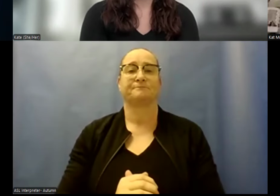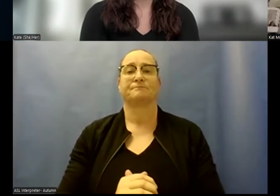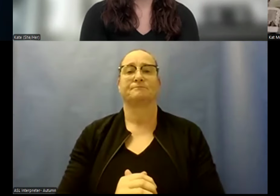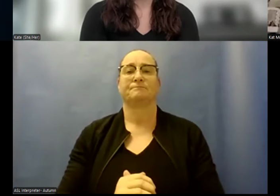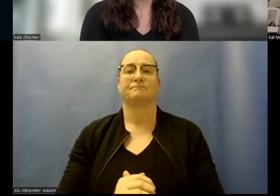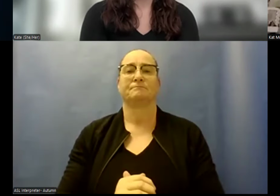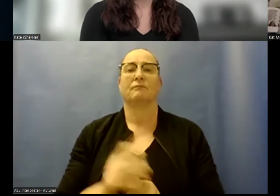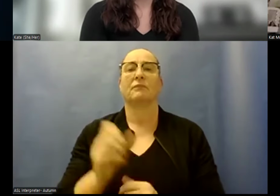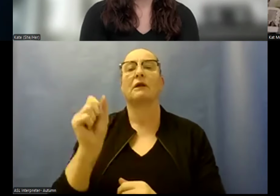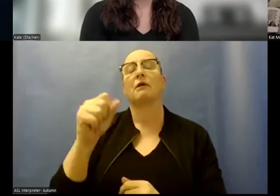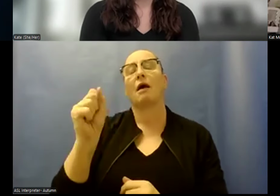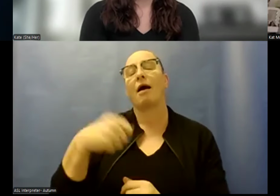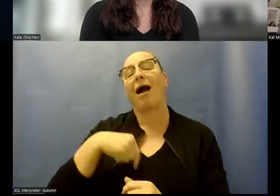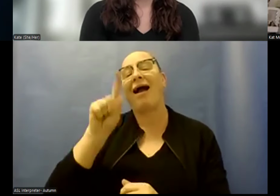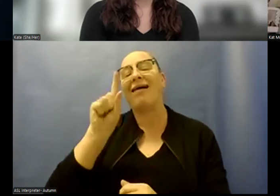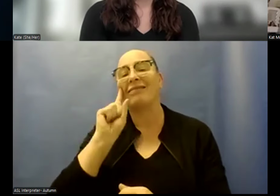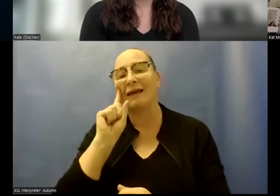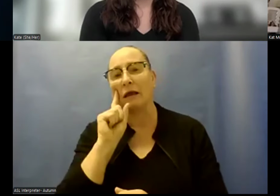Yeah, I think